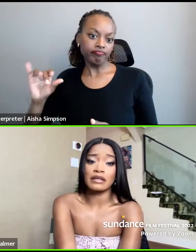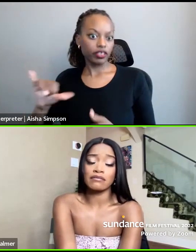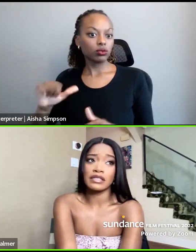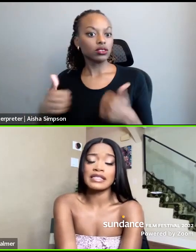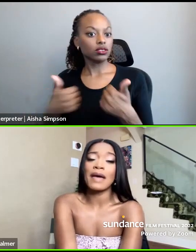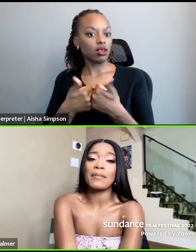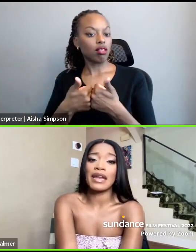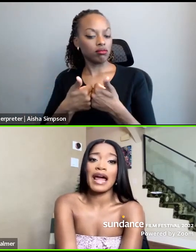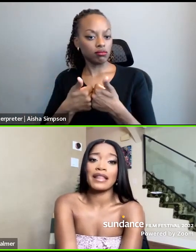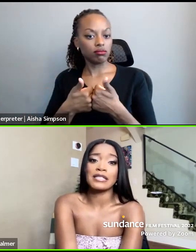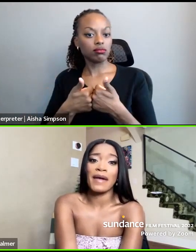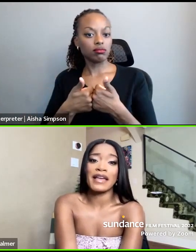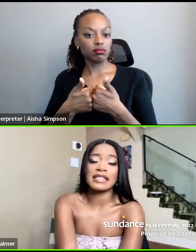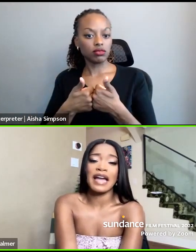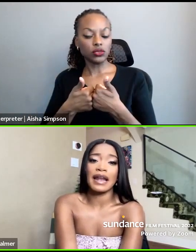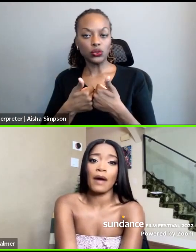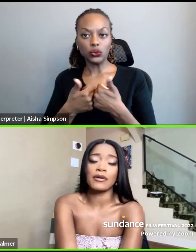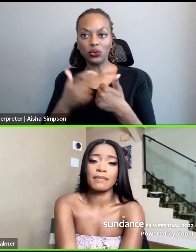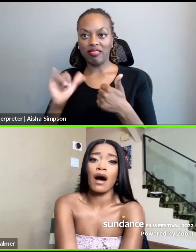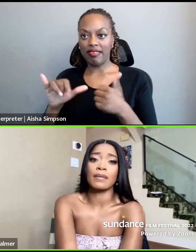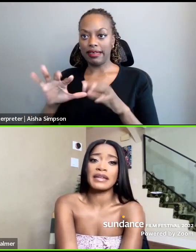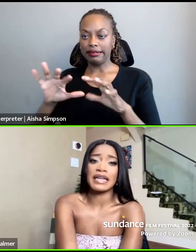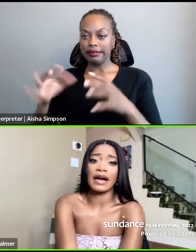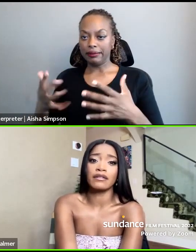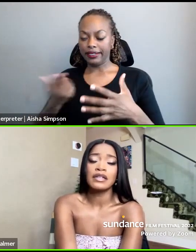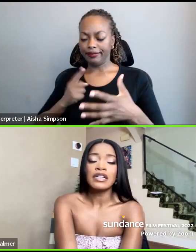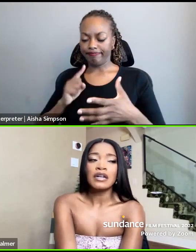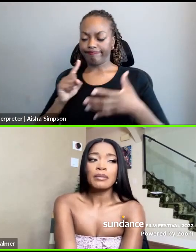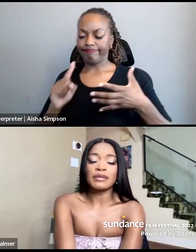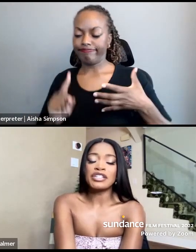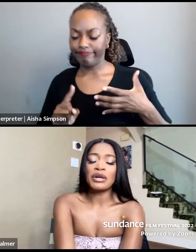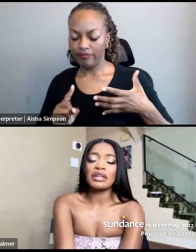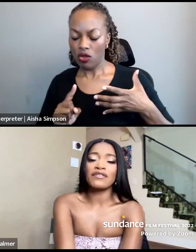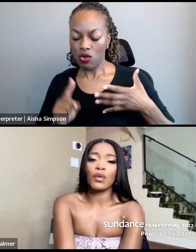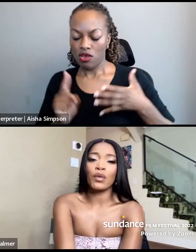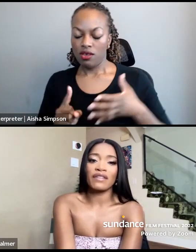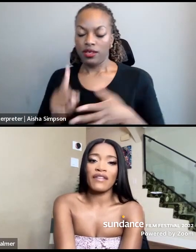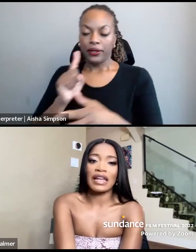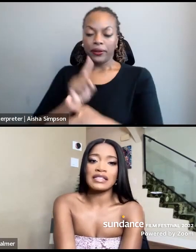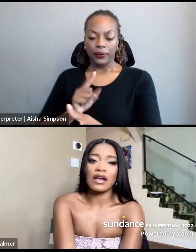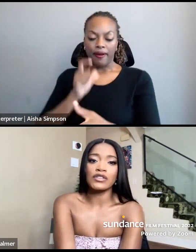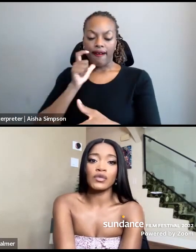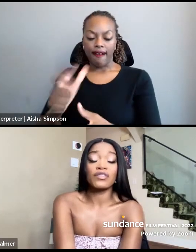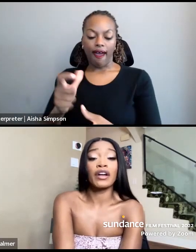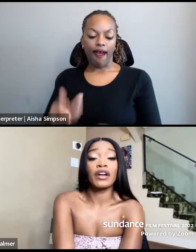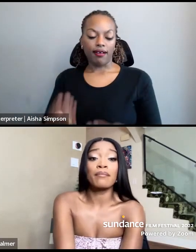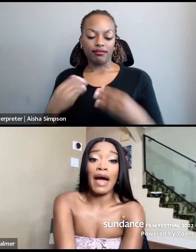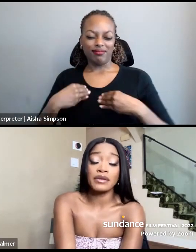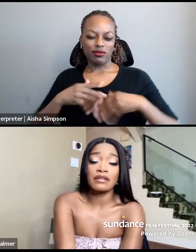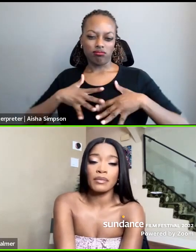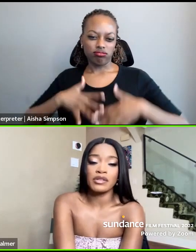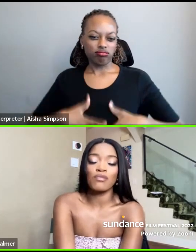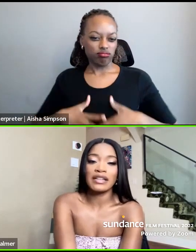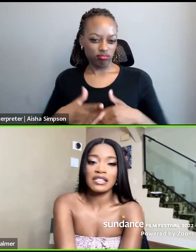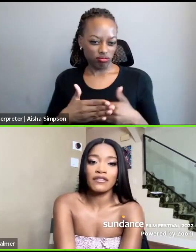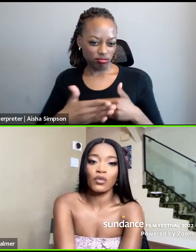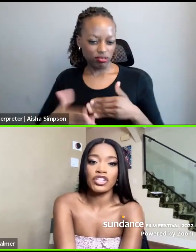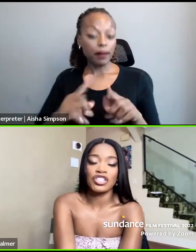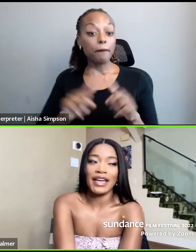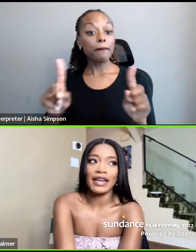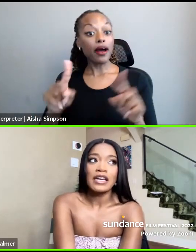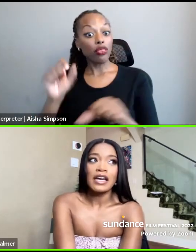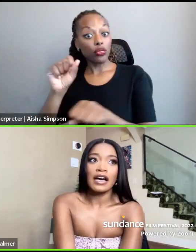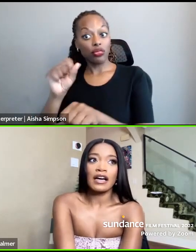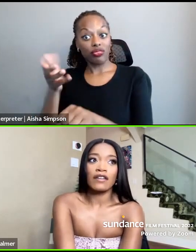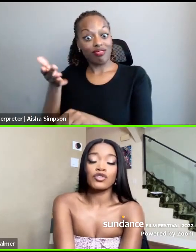be able to step in and out of that space and not allow it to bog me down. But the material of the work of Alice also is very empowering. The perspective in